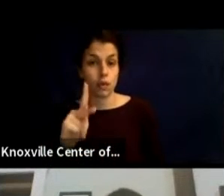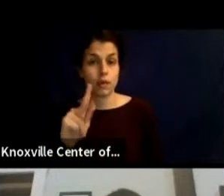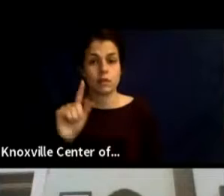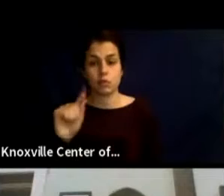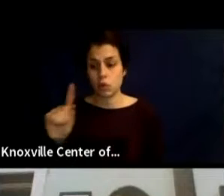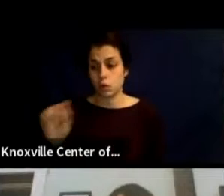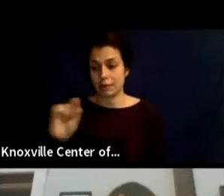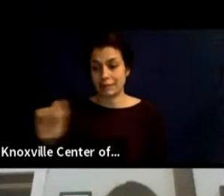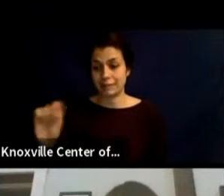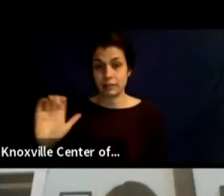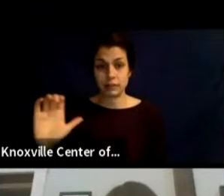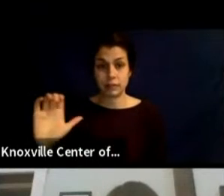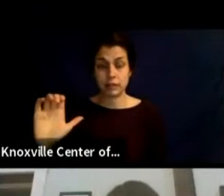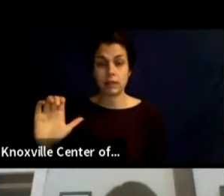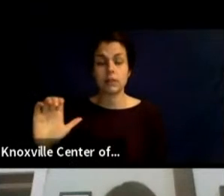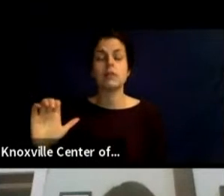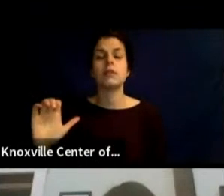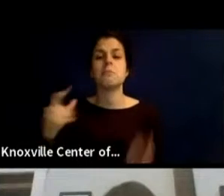2020-C as revised.